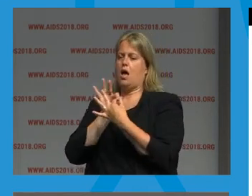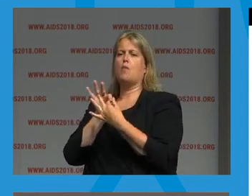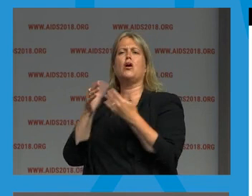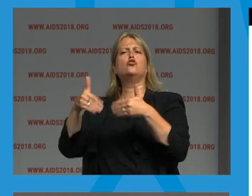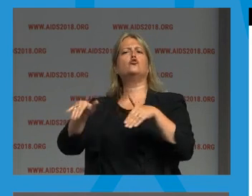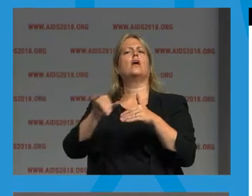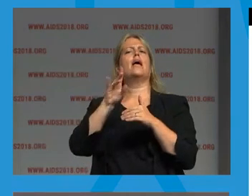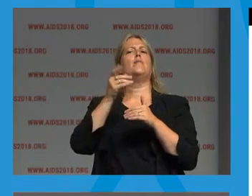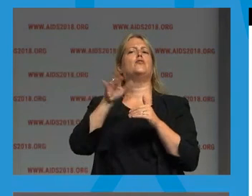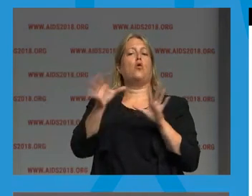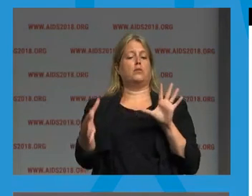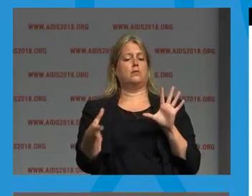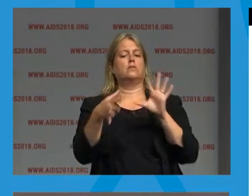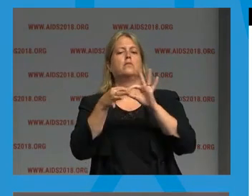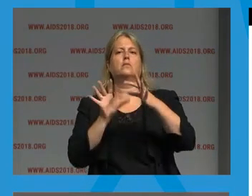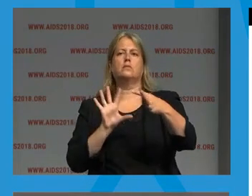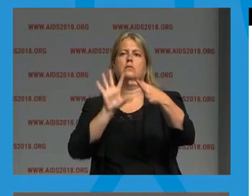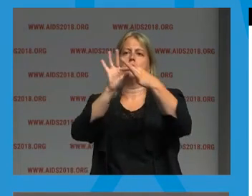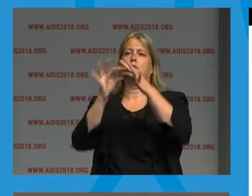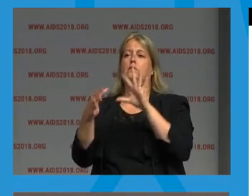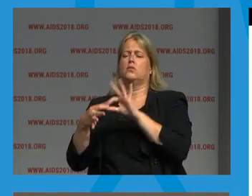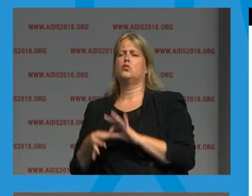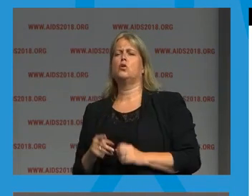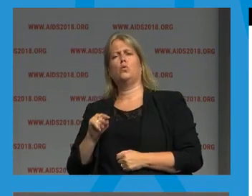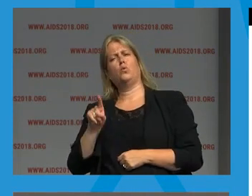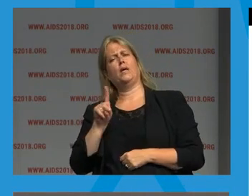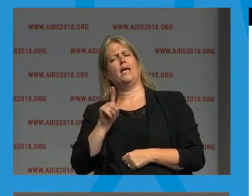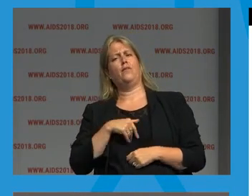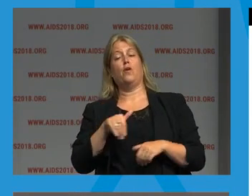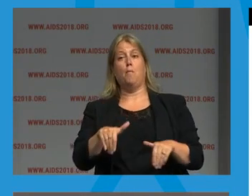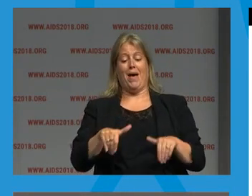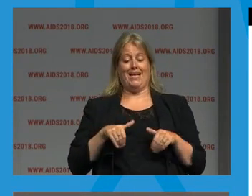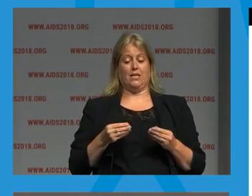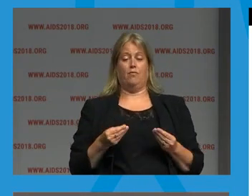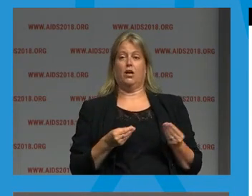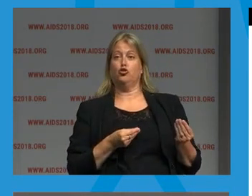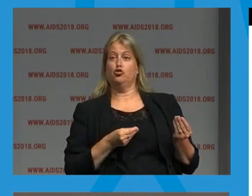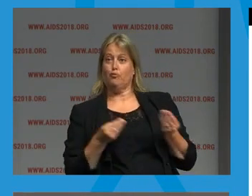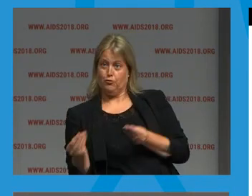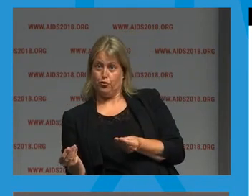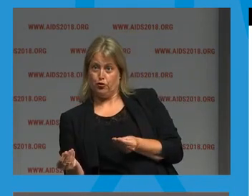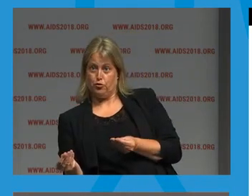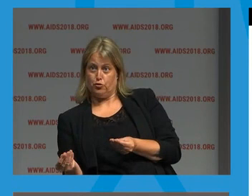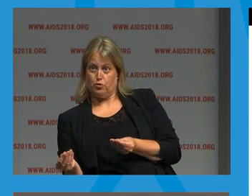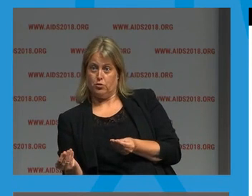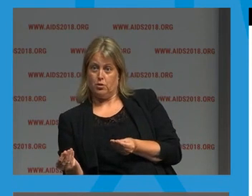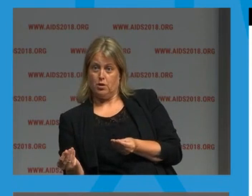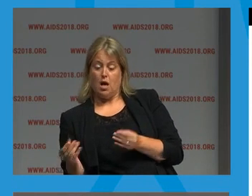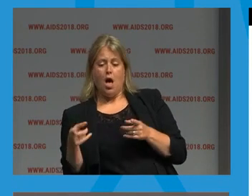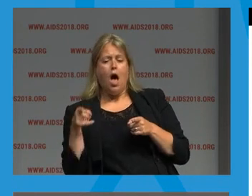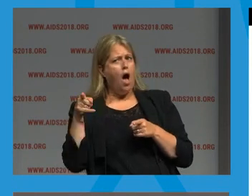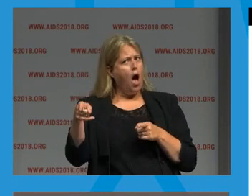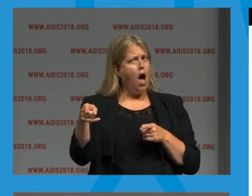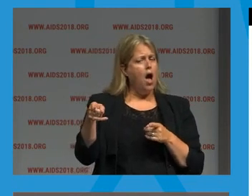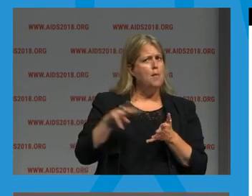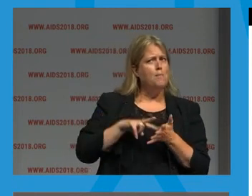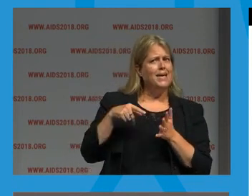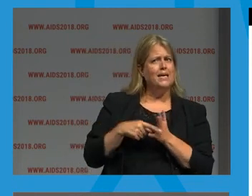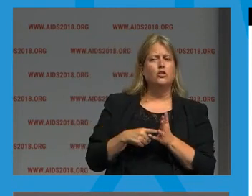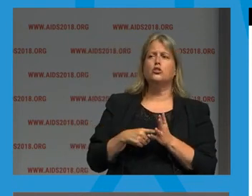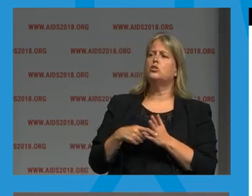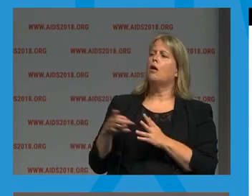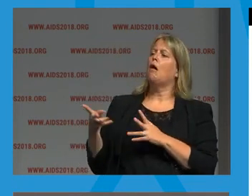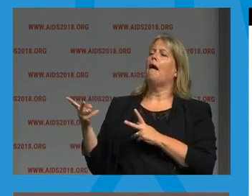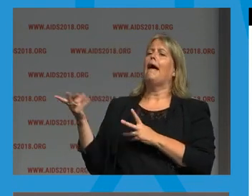epitopes. So the question is, if you passively transfer them, can you actually substitute an